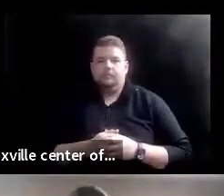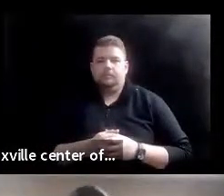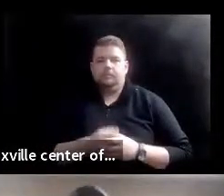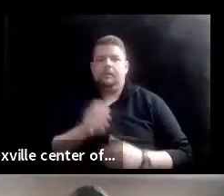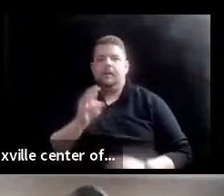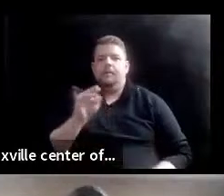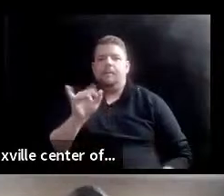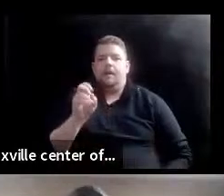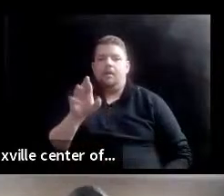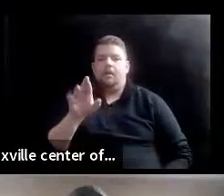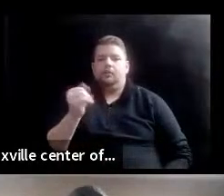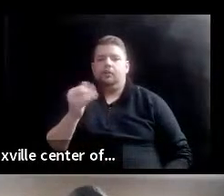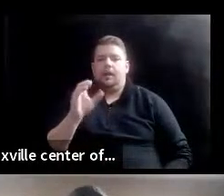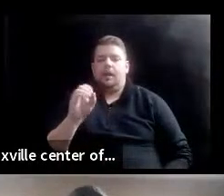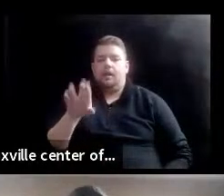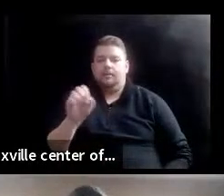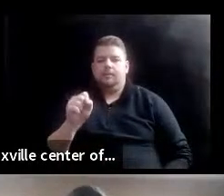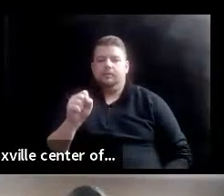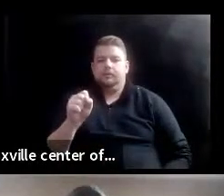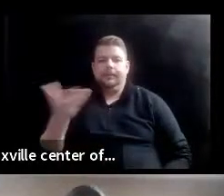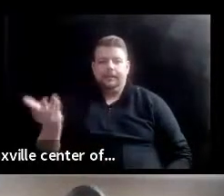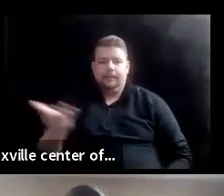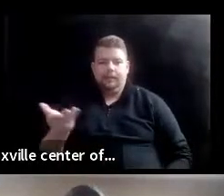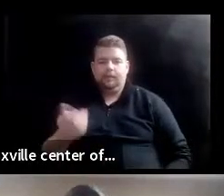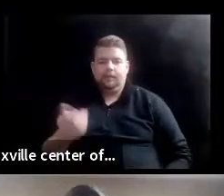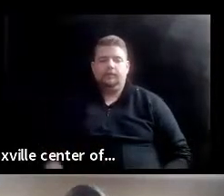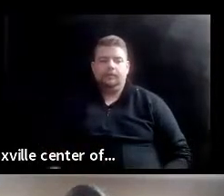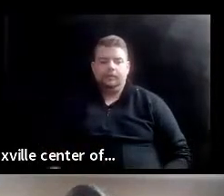Mayor Jacobs? Here.